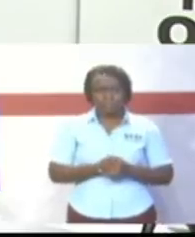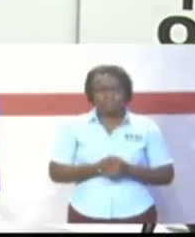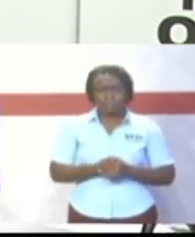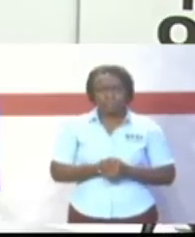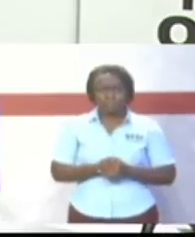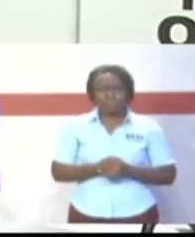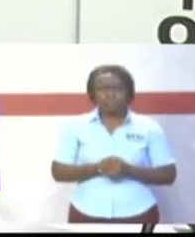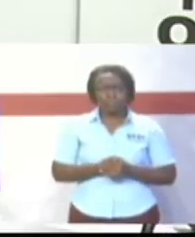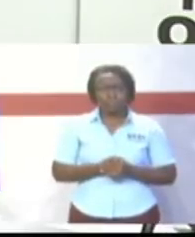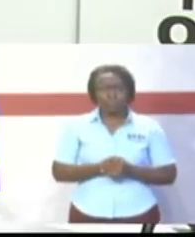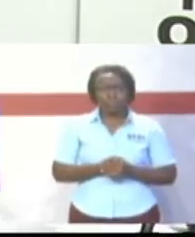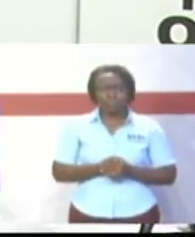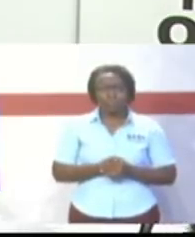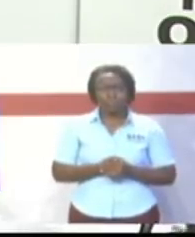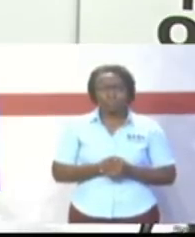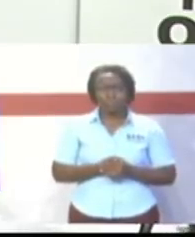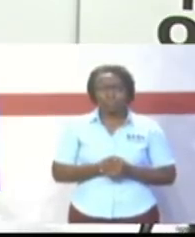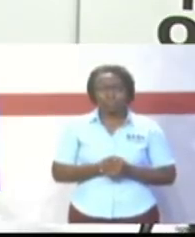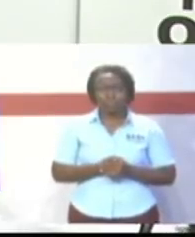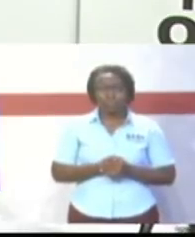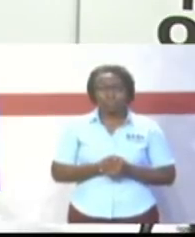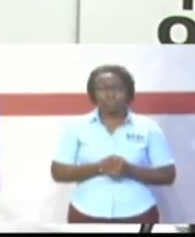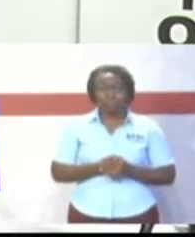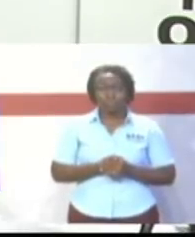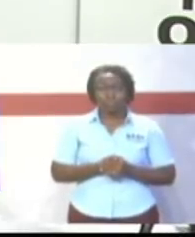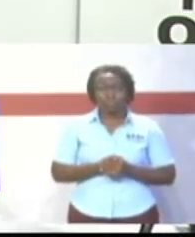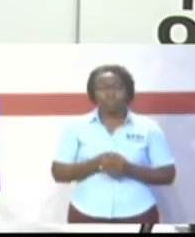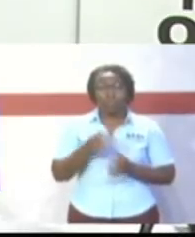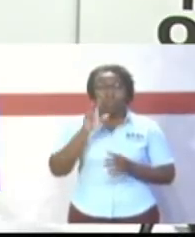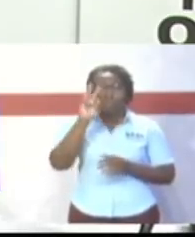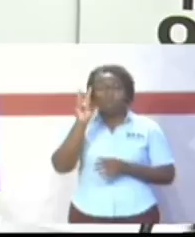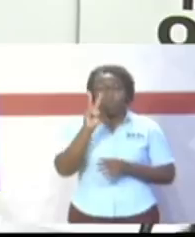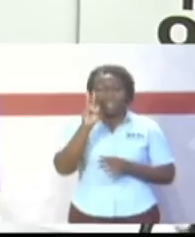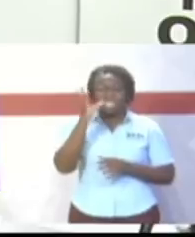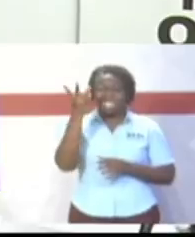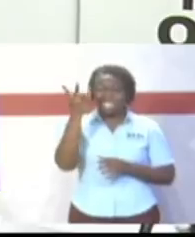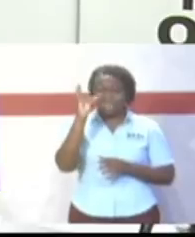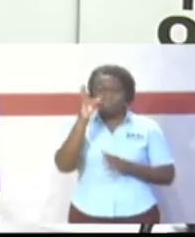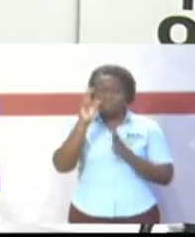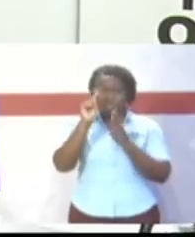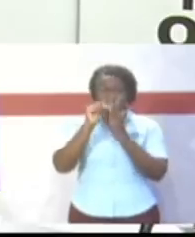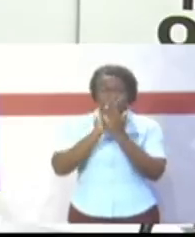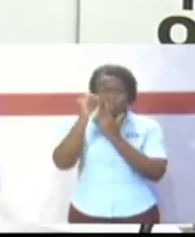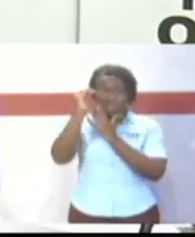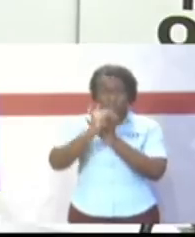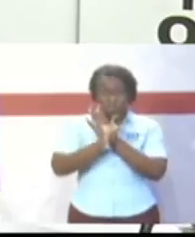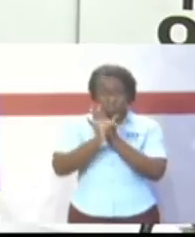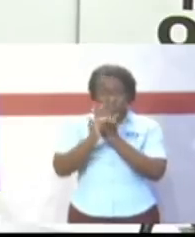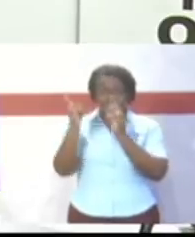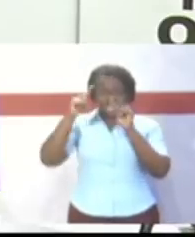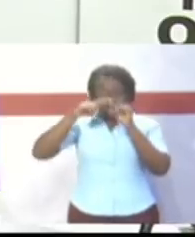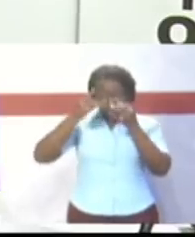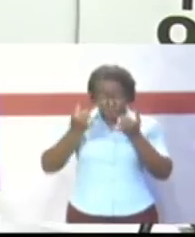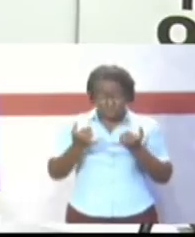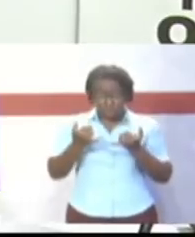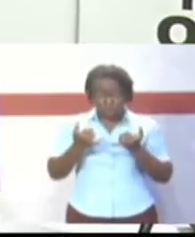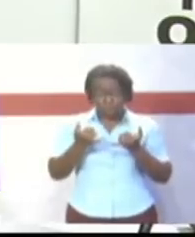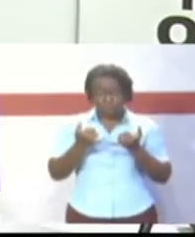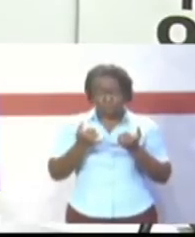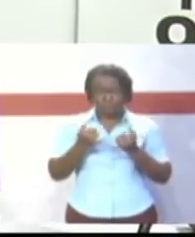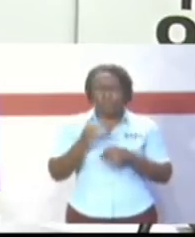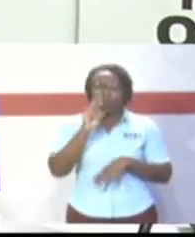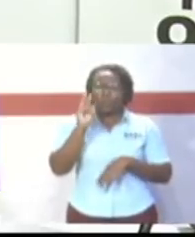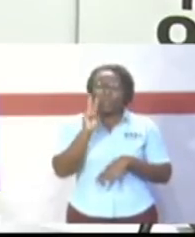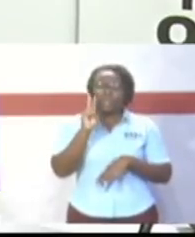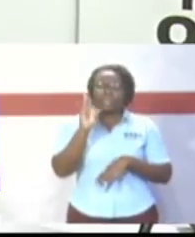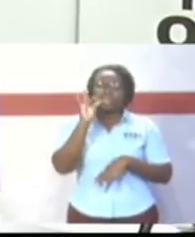save lives. I'll provide a summary from Wednesday the 17th of November to present. On Wednesday the